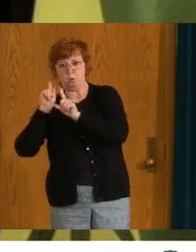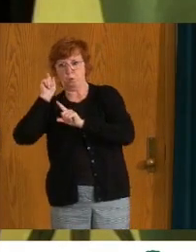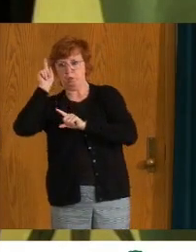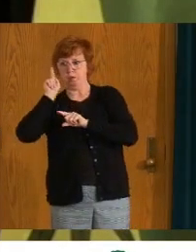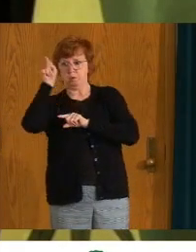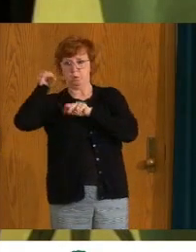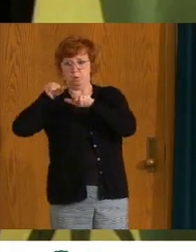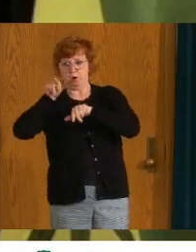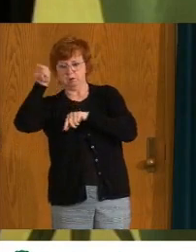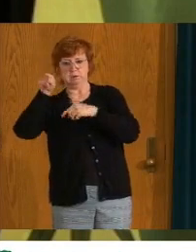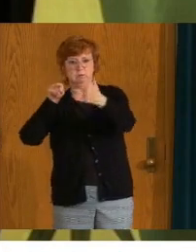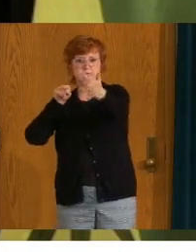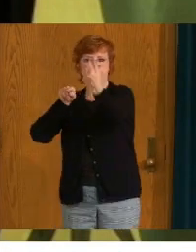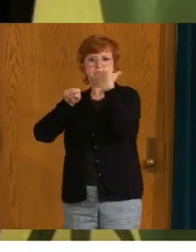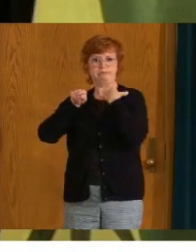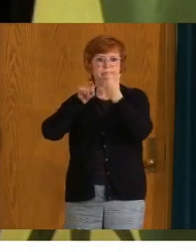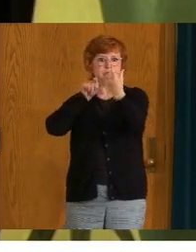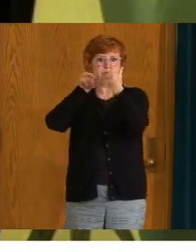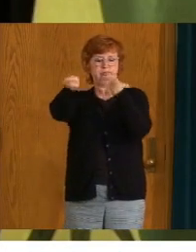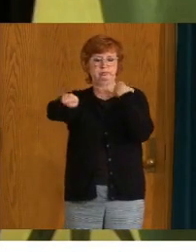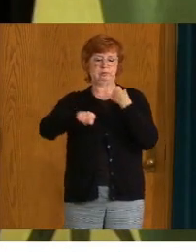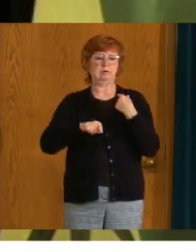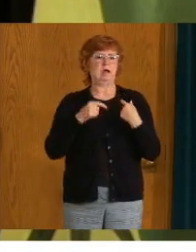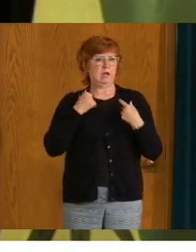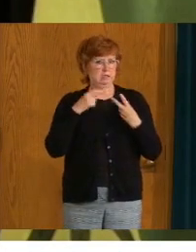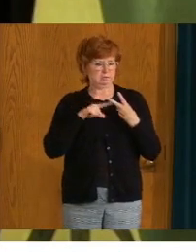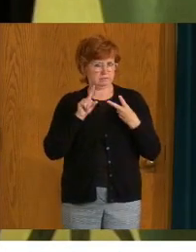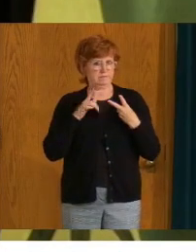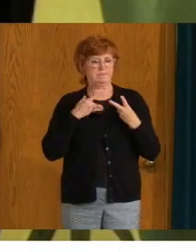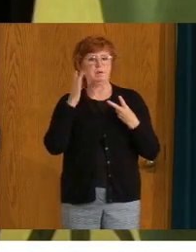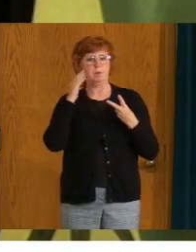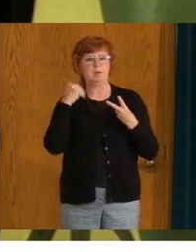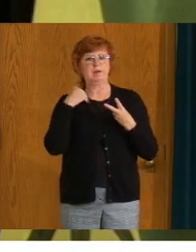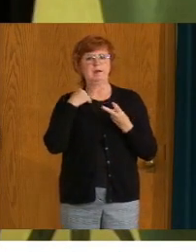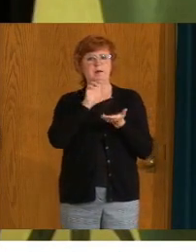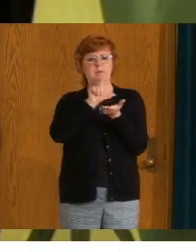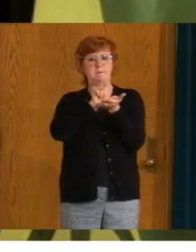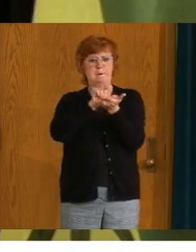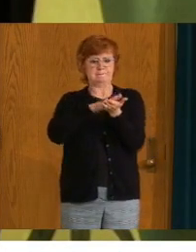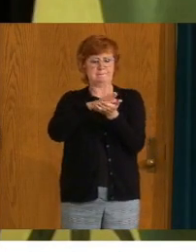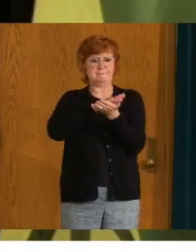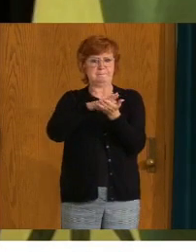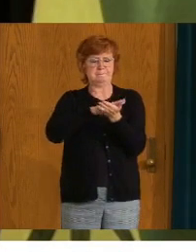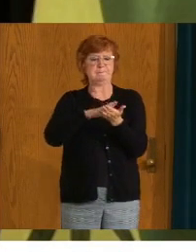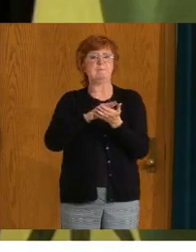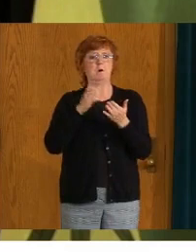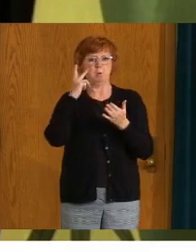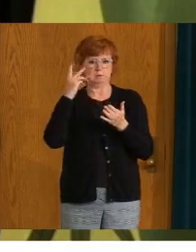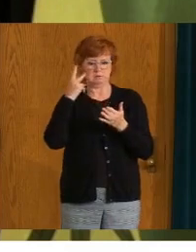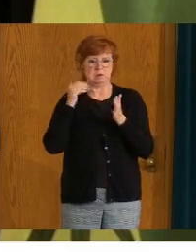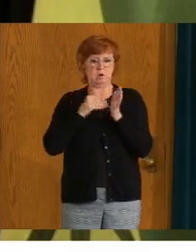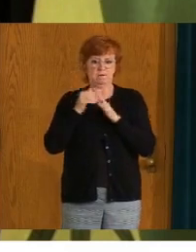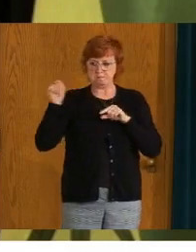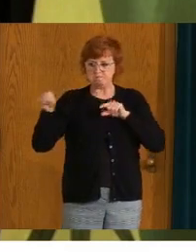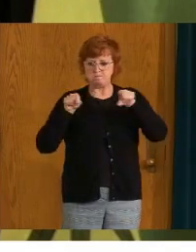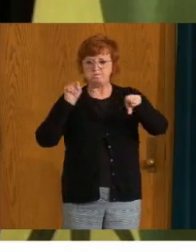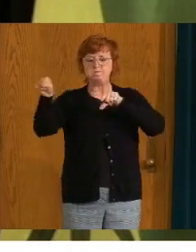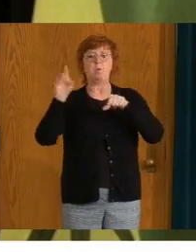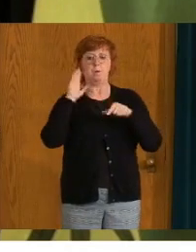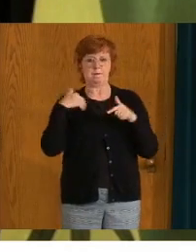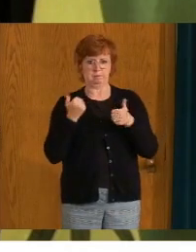But I think you'll see things, return to normal. But whether they will ever be exactly the same as they were 2